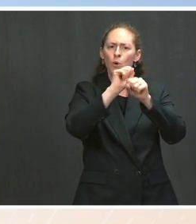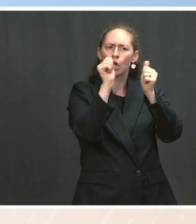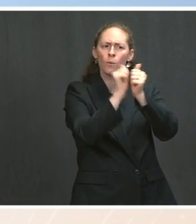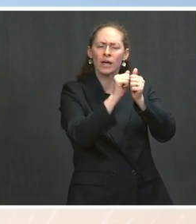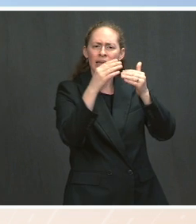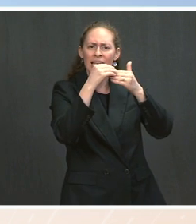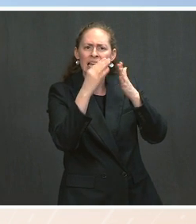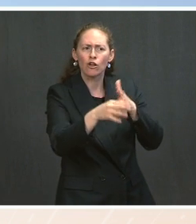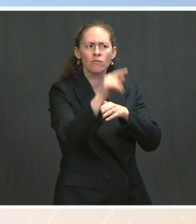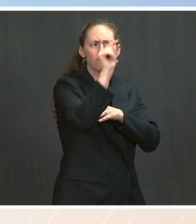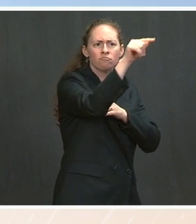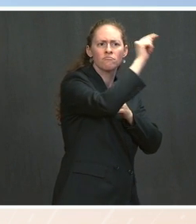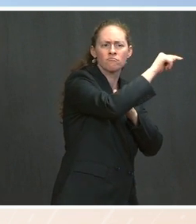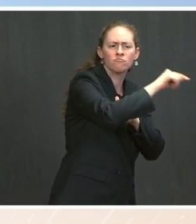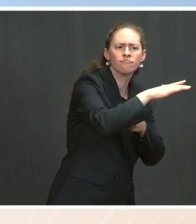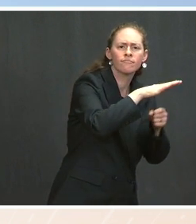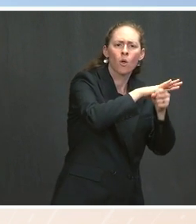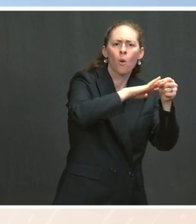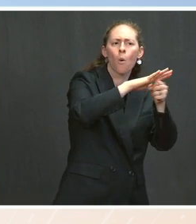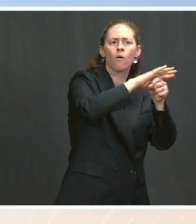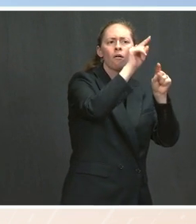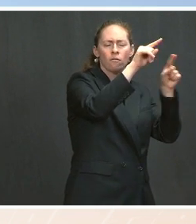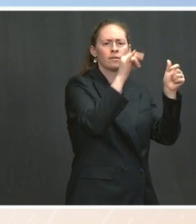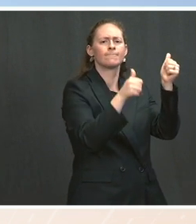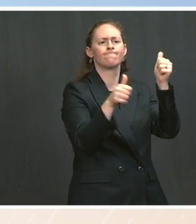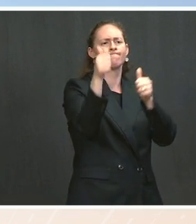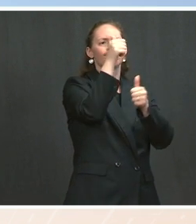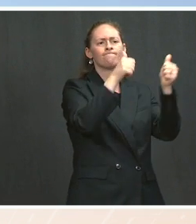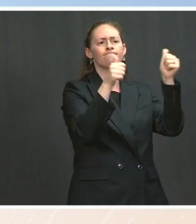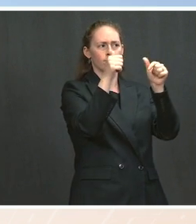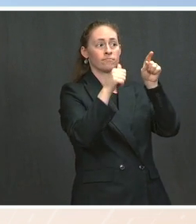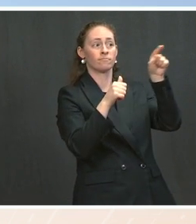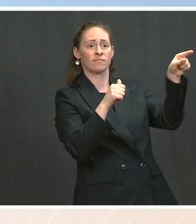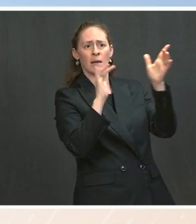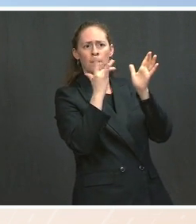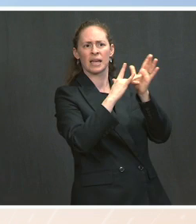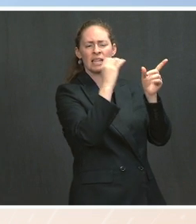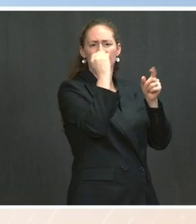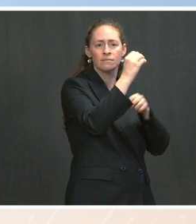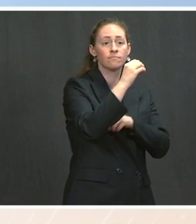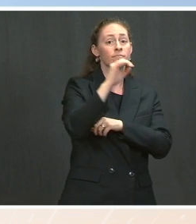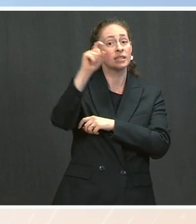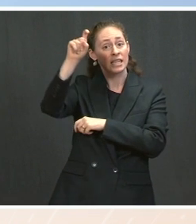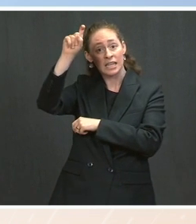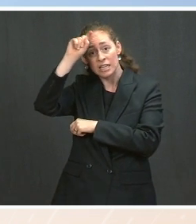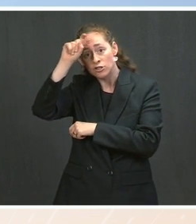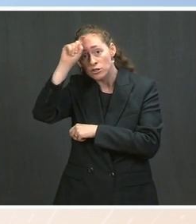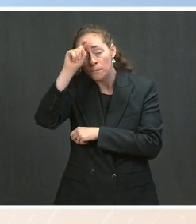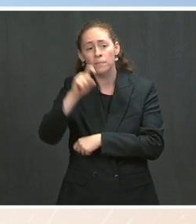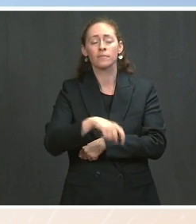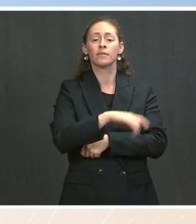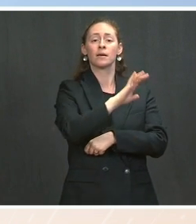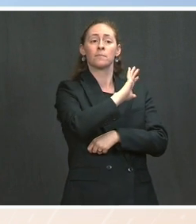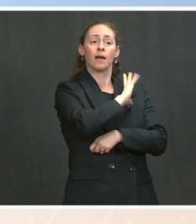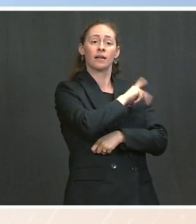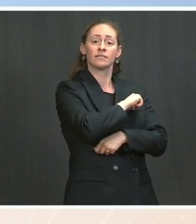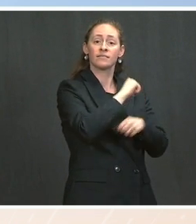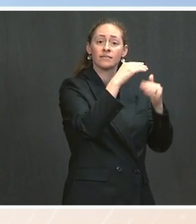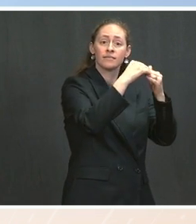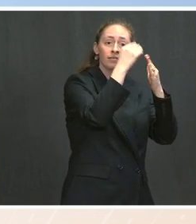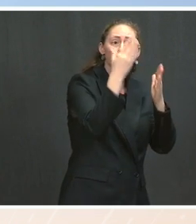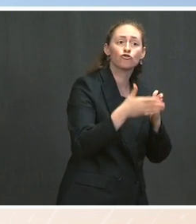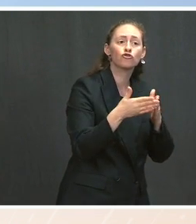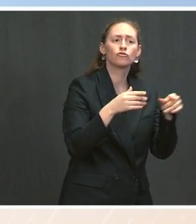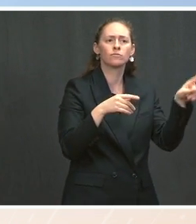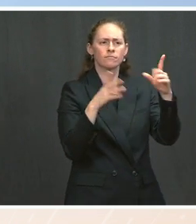discussions with officials across the Middle East, Egyptians, Israelis, Palestinian leaders, Qataris, others, about how we move